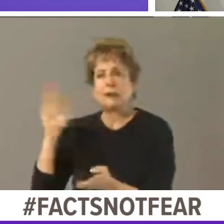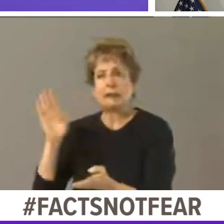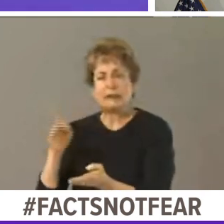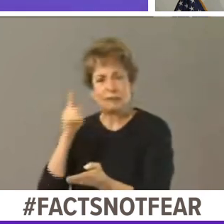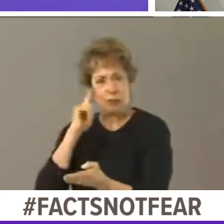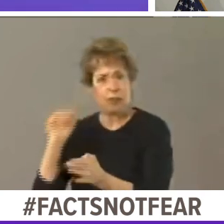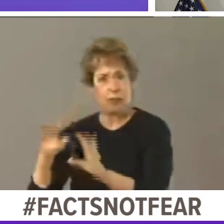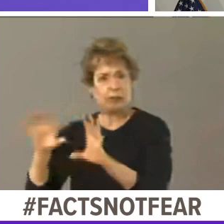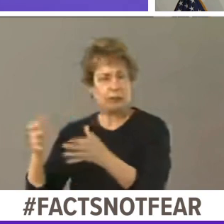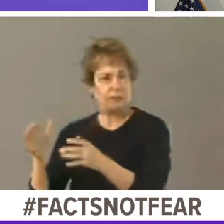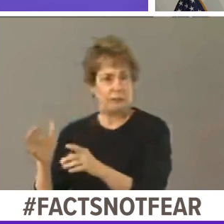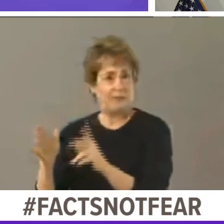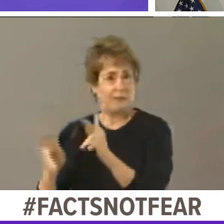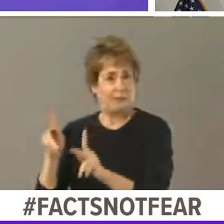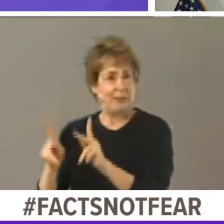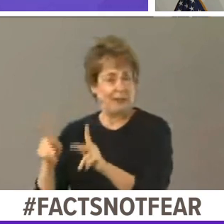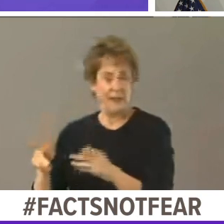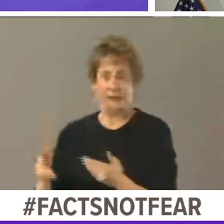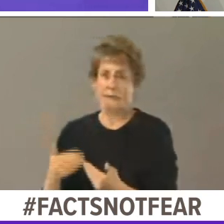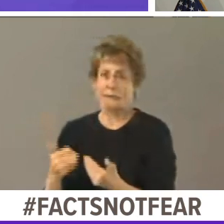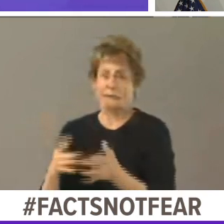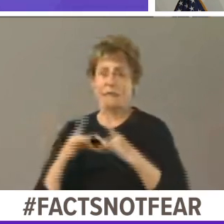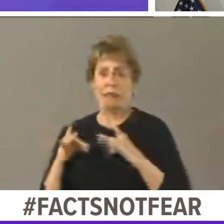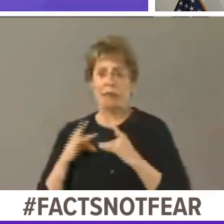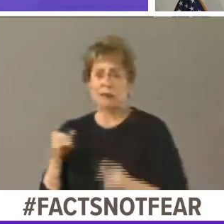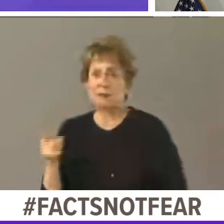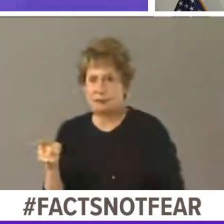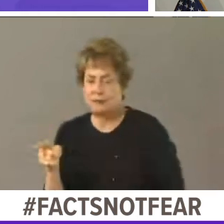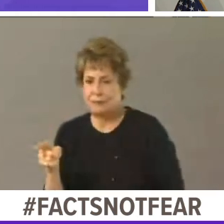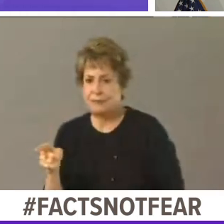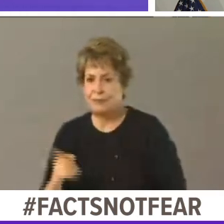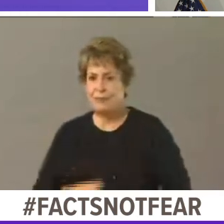government guidance or mandate where necessary.